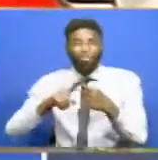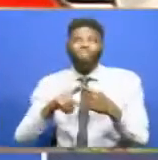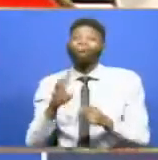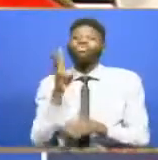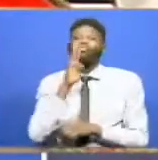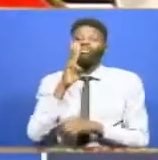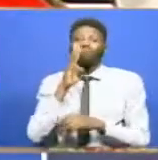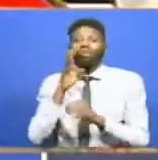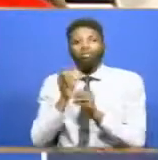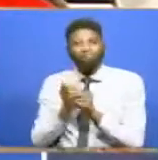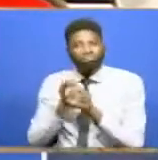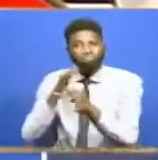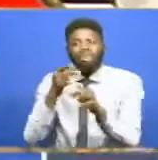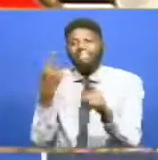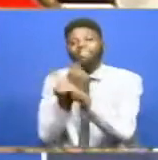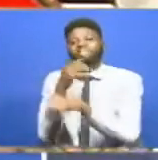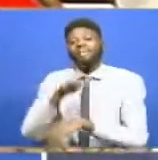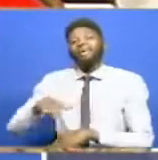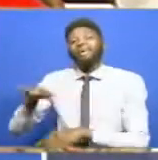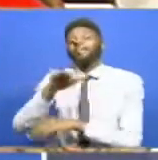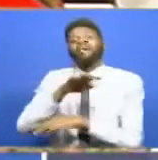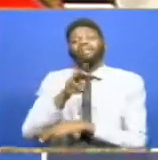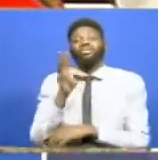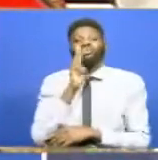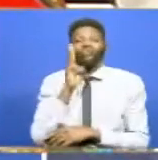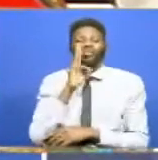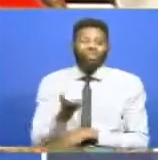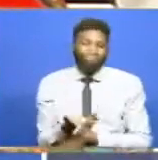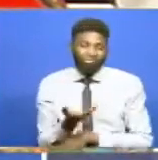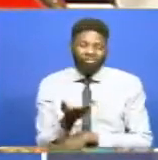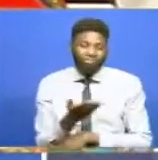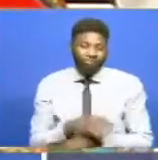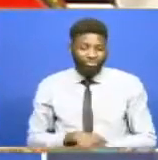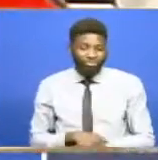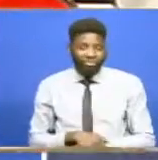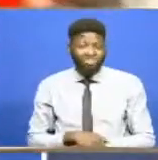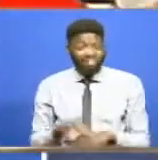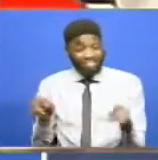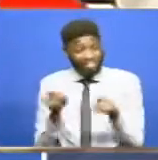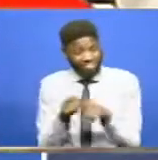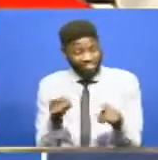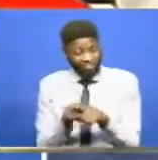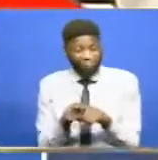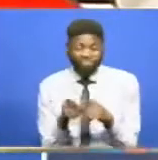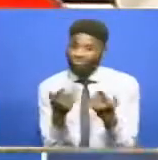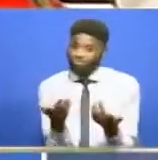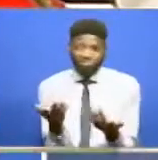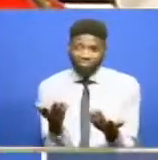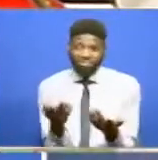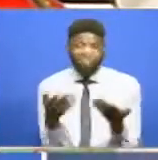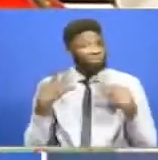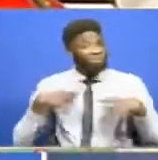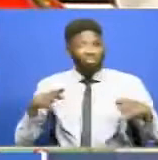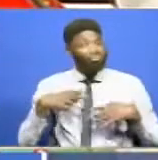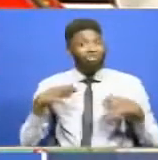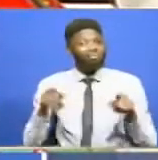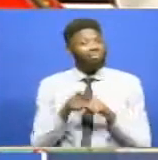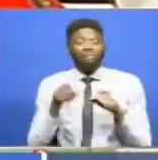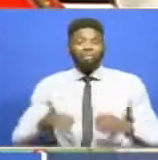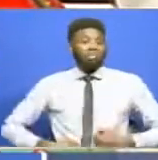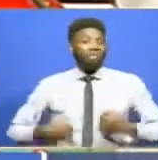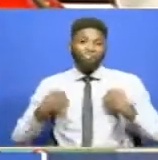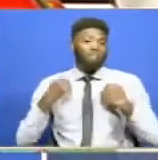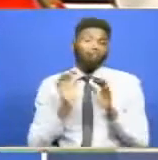different water points passing through there. Mm-hmm. And I say, and people do survive, I will say